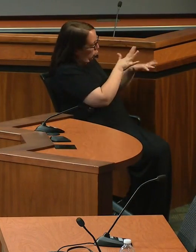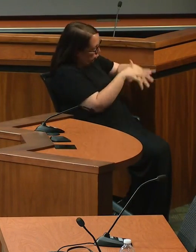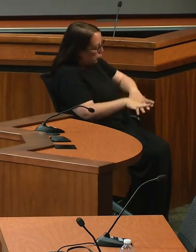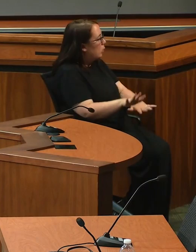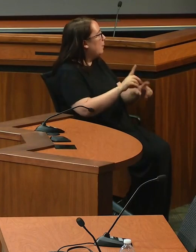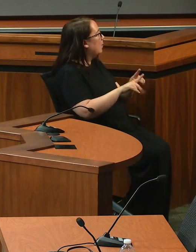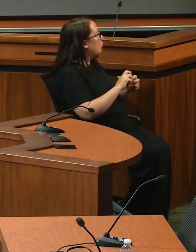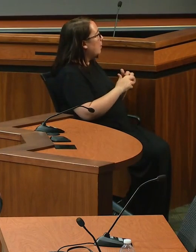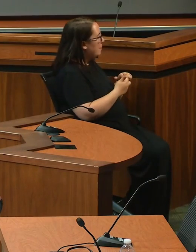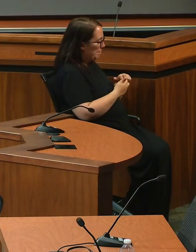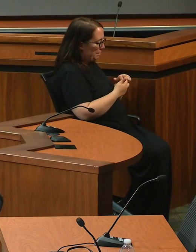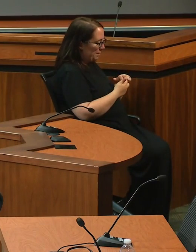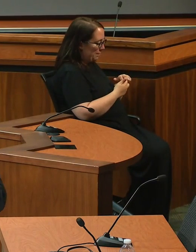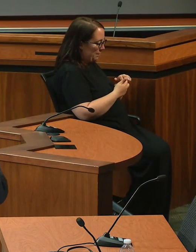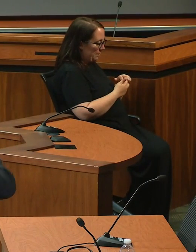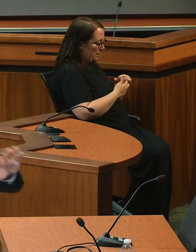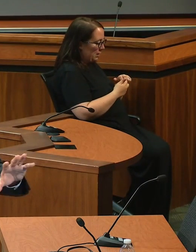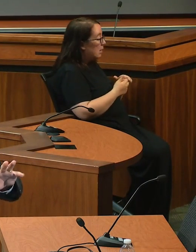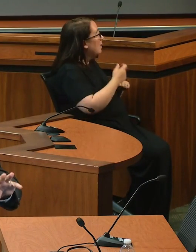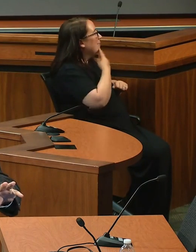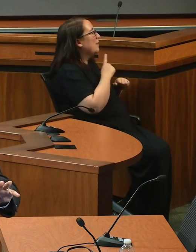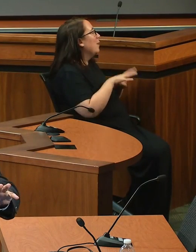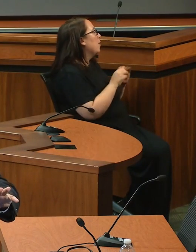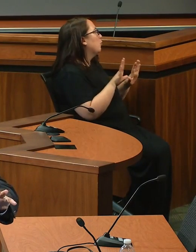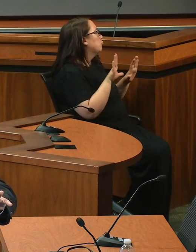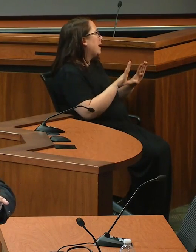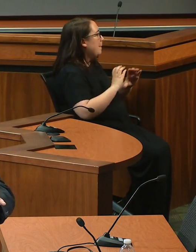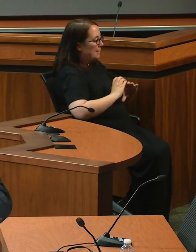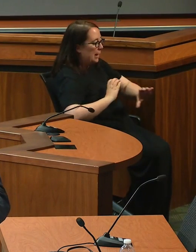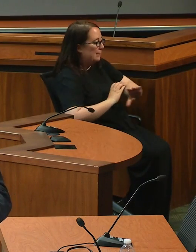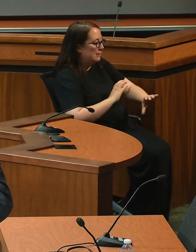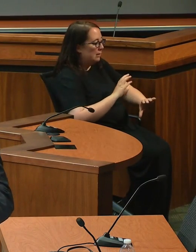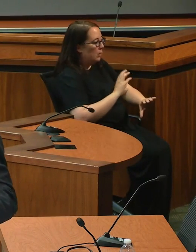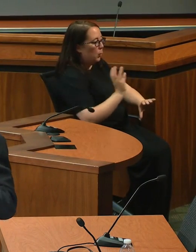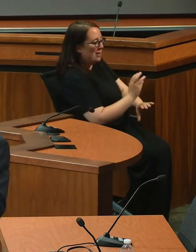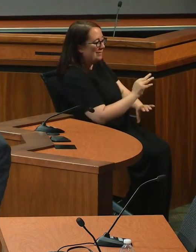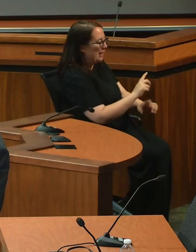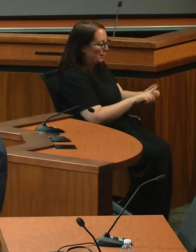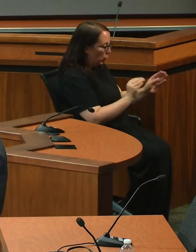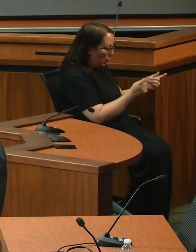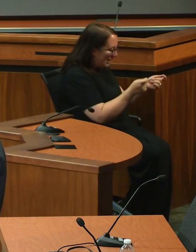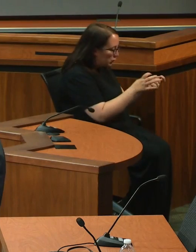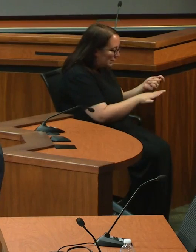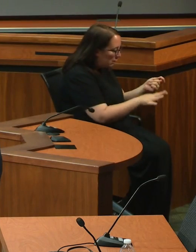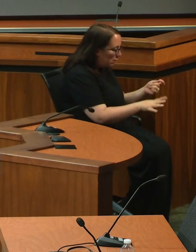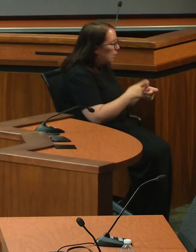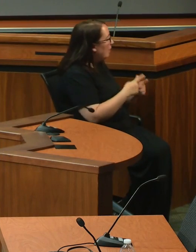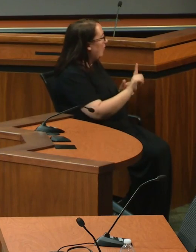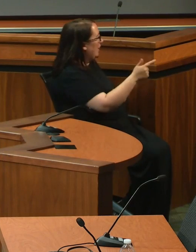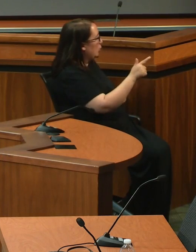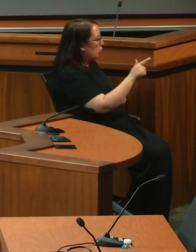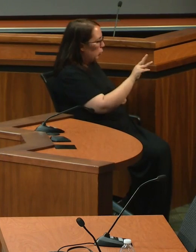problem with that is we do all those, let's say we put all those great pipes in West End, but we don't do any management. Whoever's downstream of West End is going to get that water